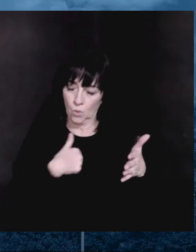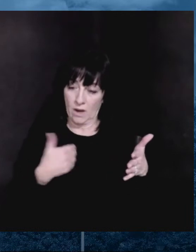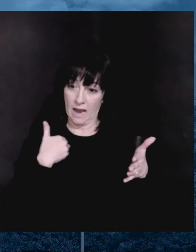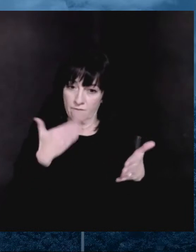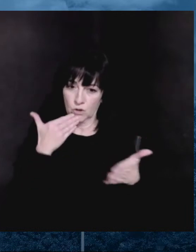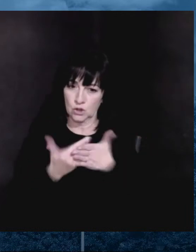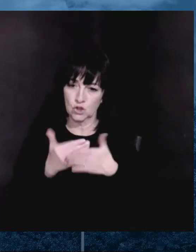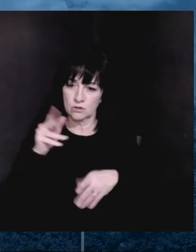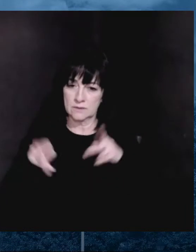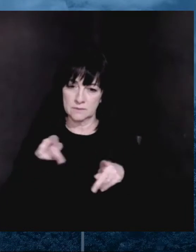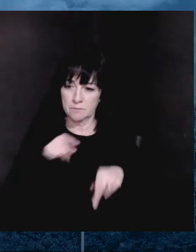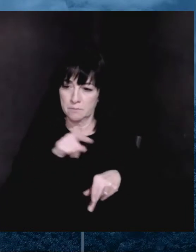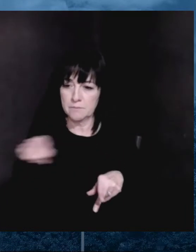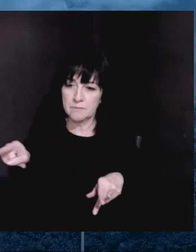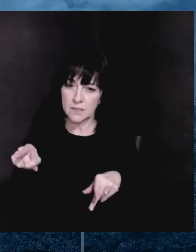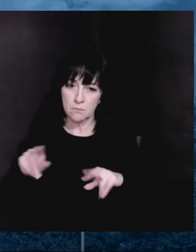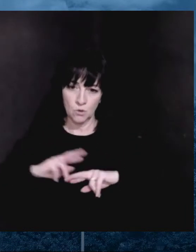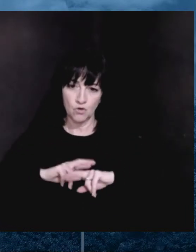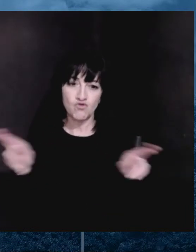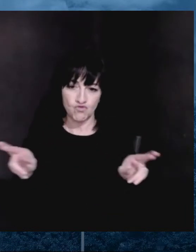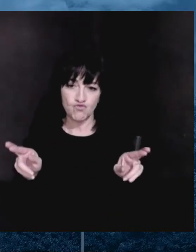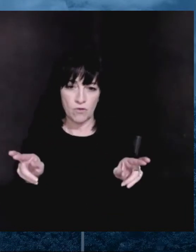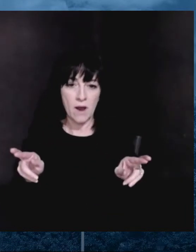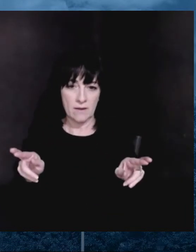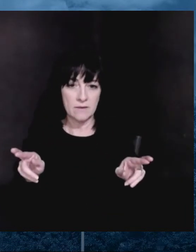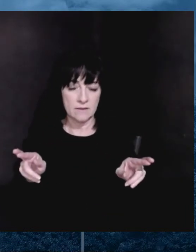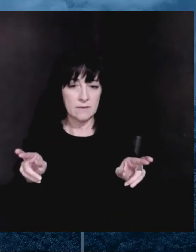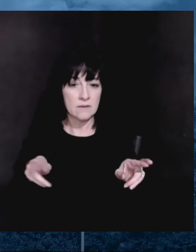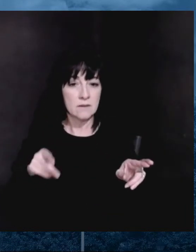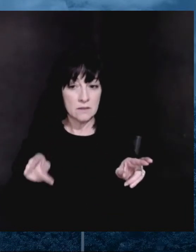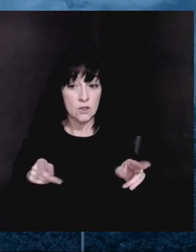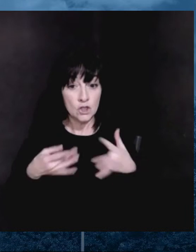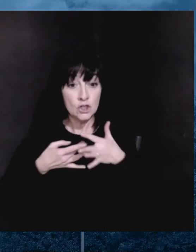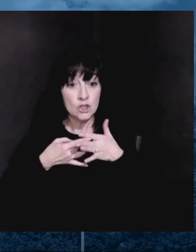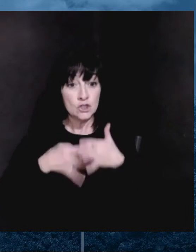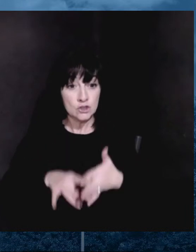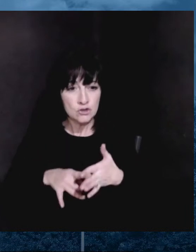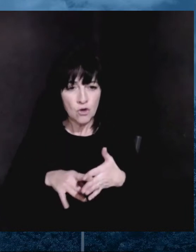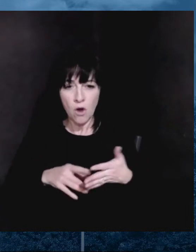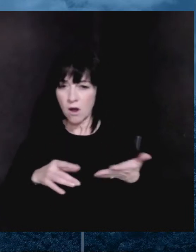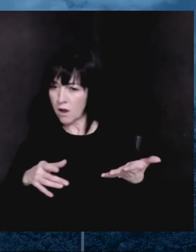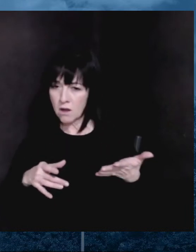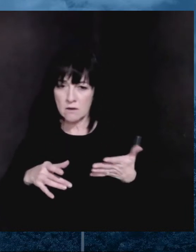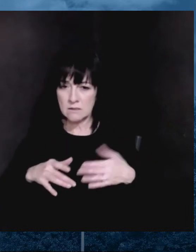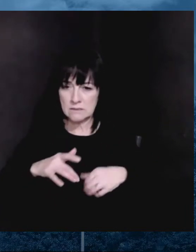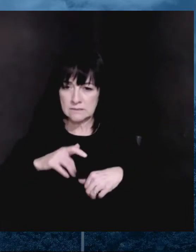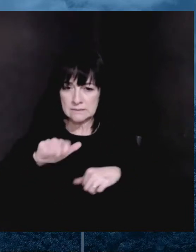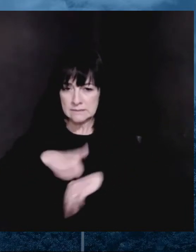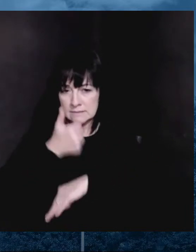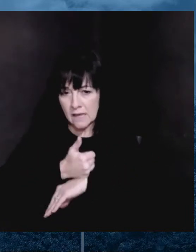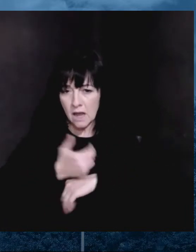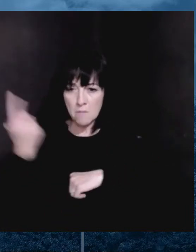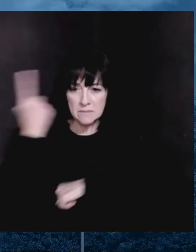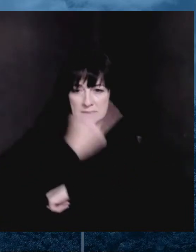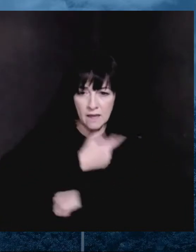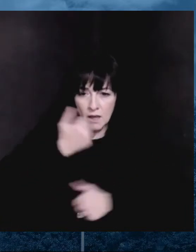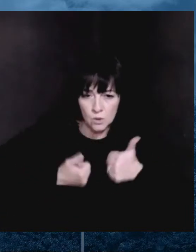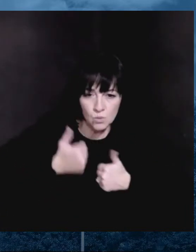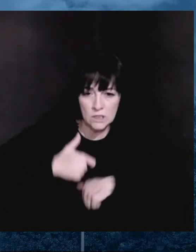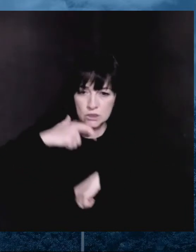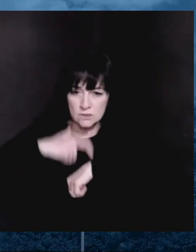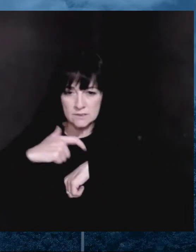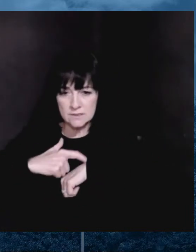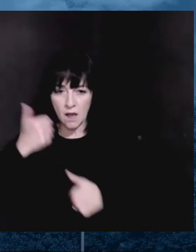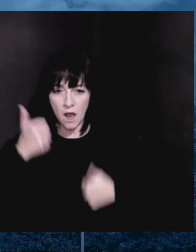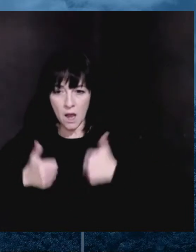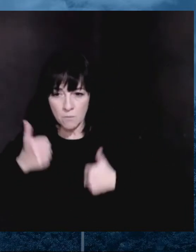their communities. They were a little bit slow to start, as were we, but we're ready to rock and roll now. And